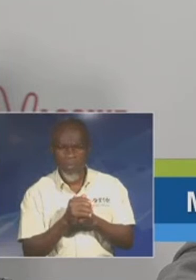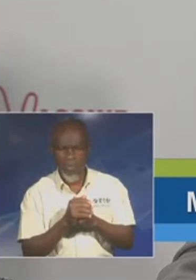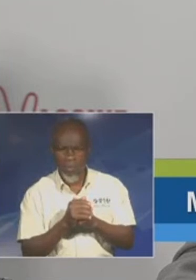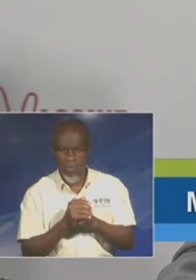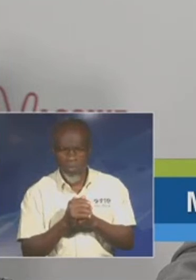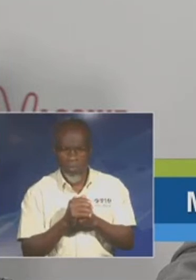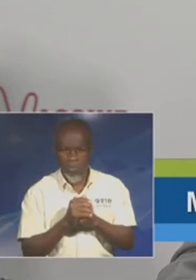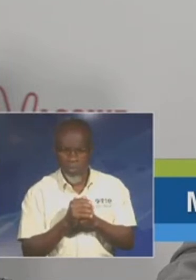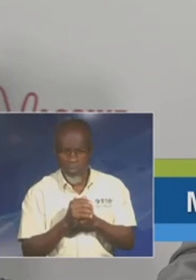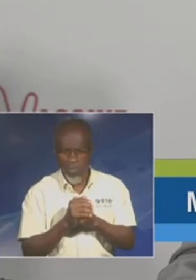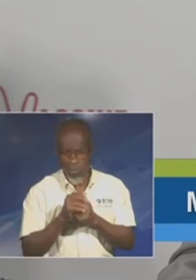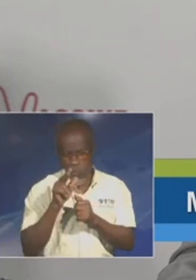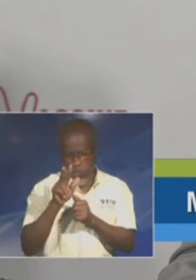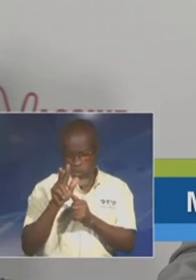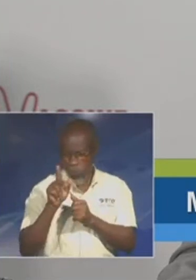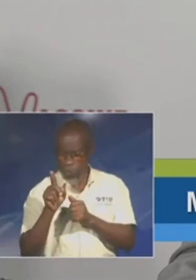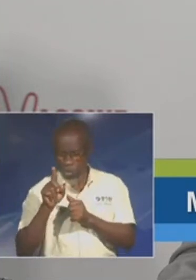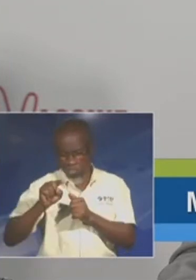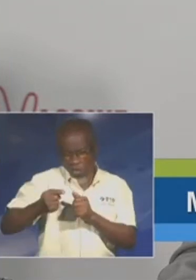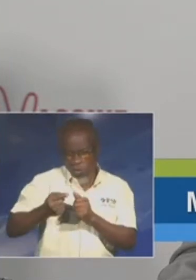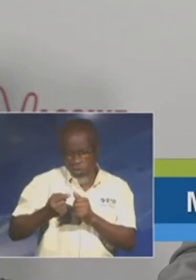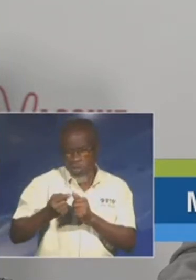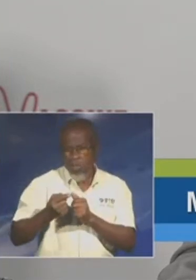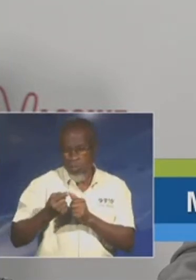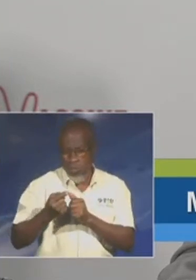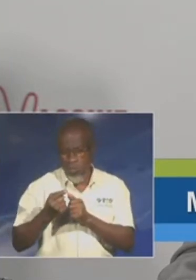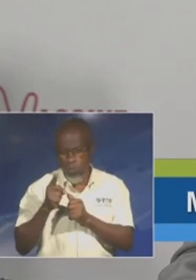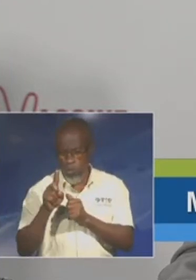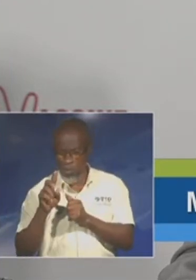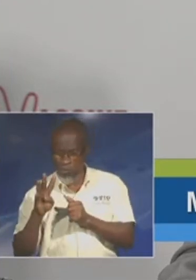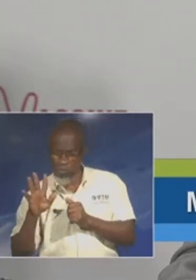34,055. New users,